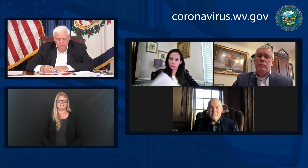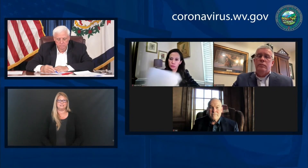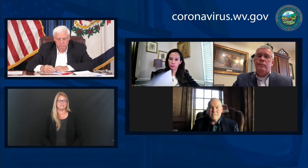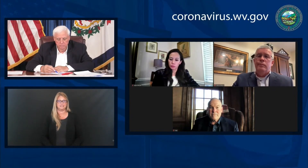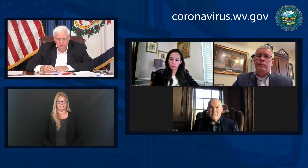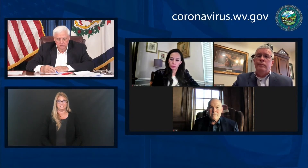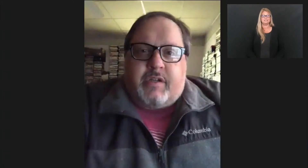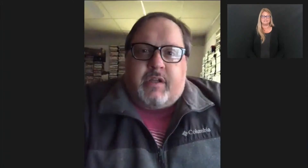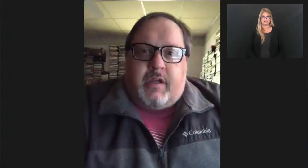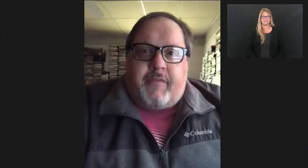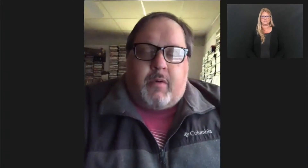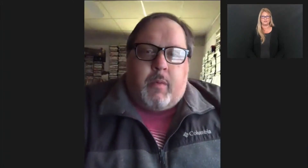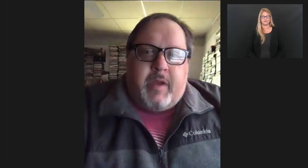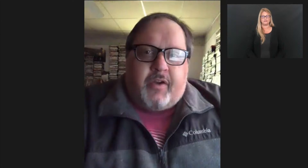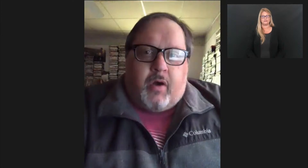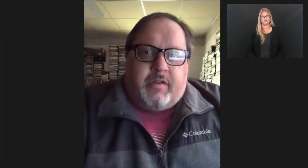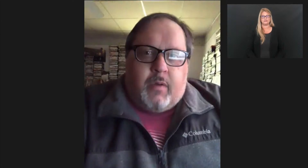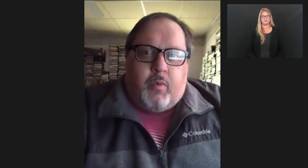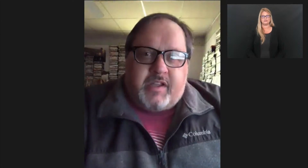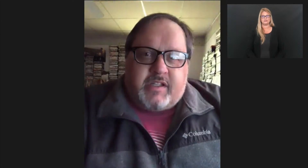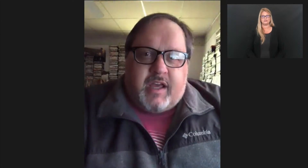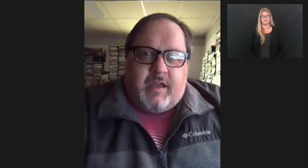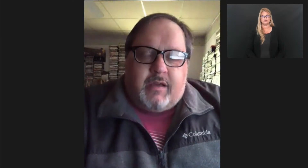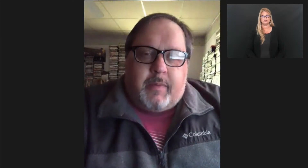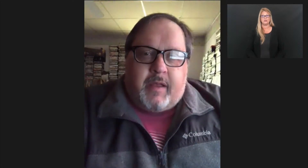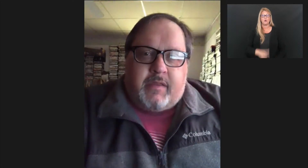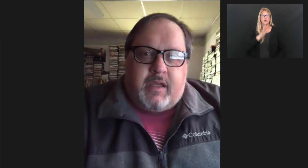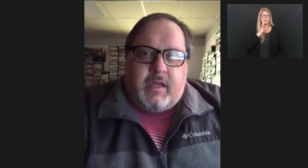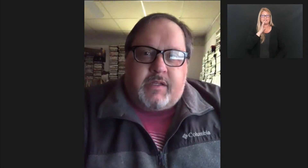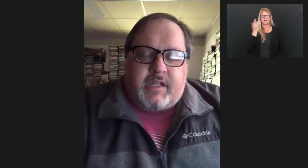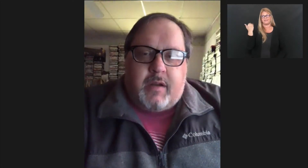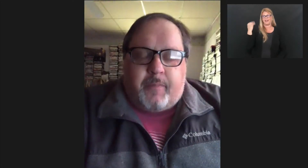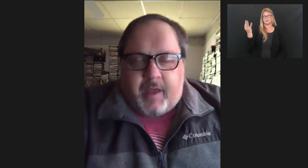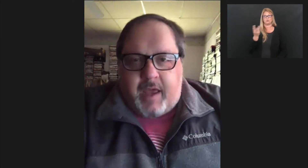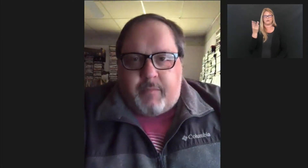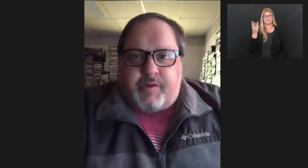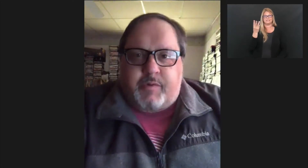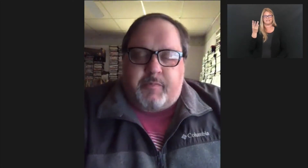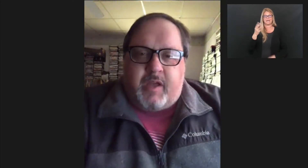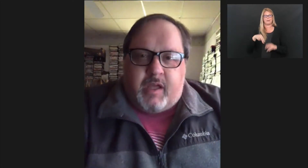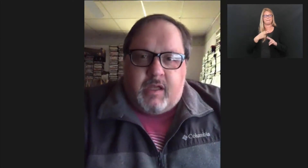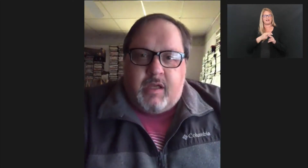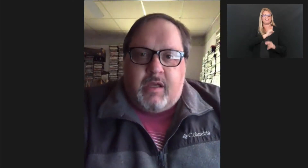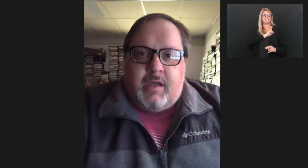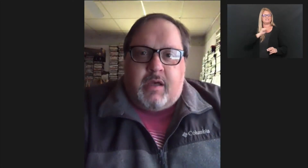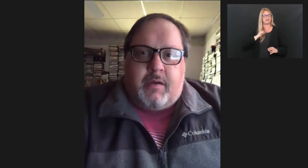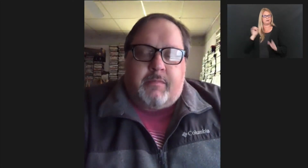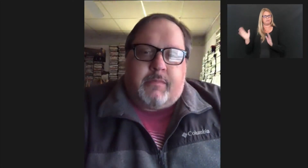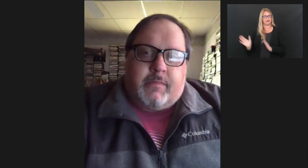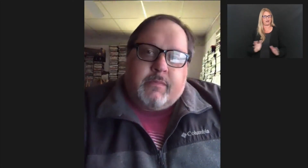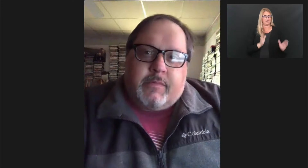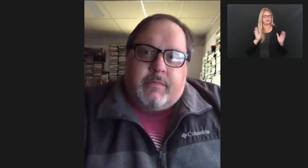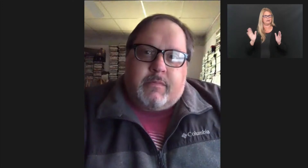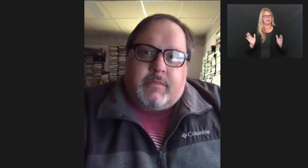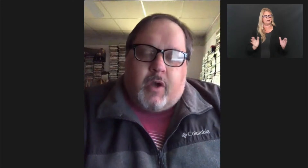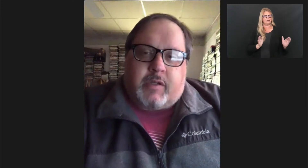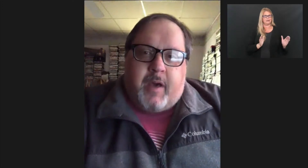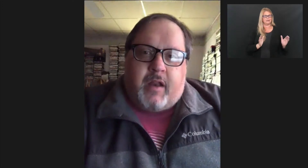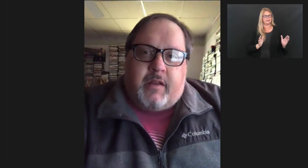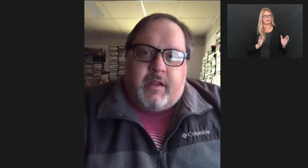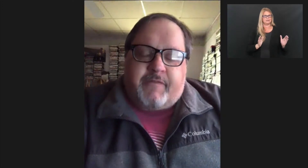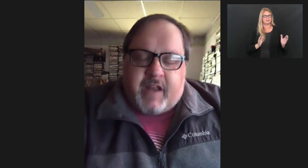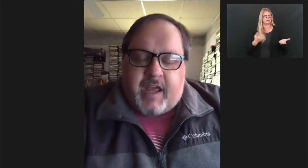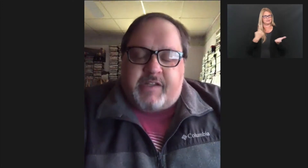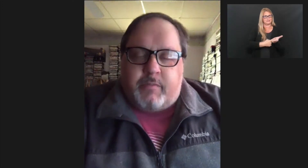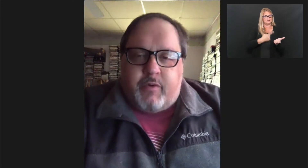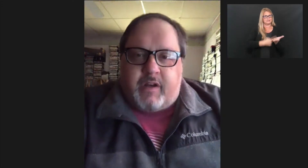Thank you for taking the question. Governor, when we talked on Wednesday about the Senate plan, which was being talked